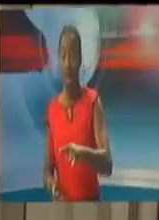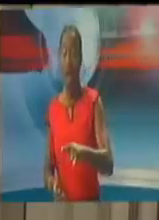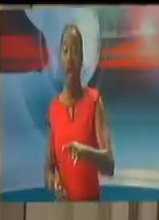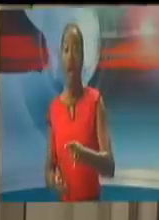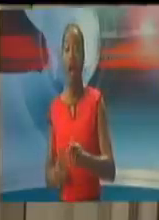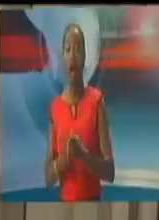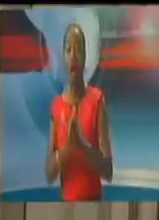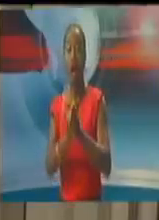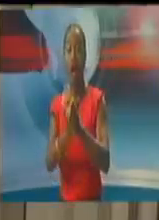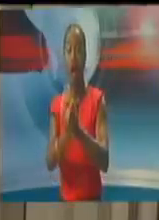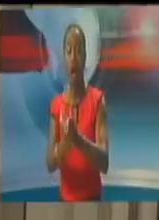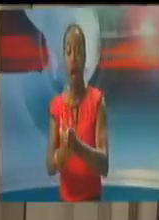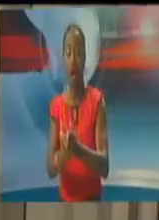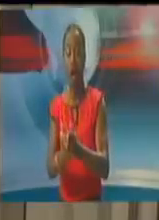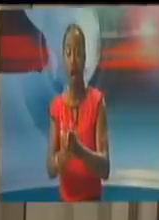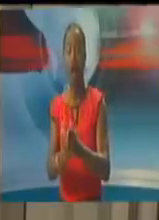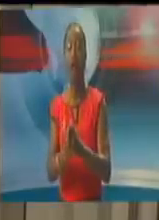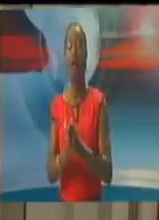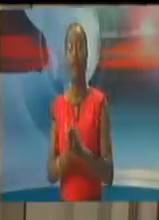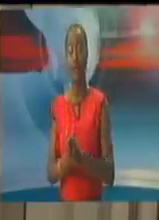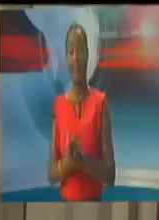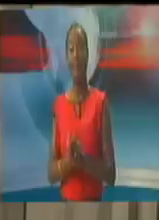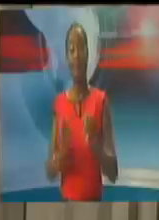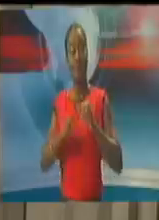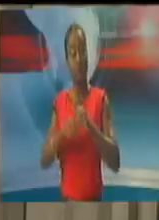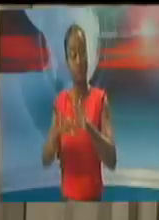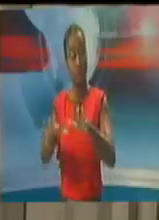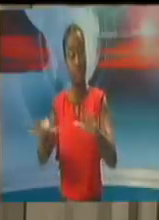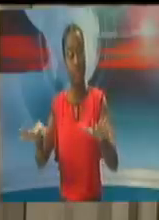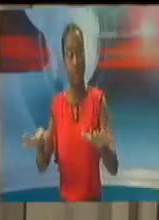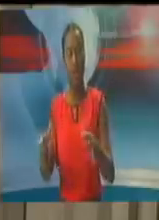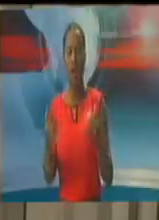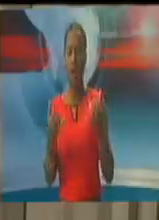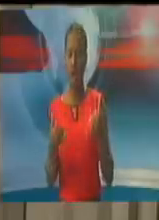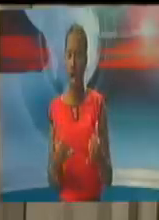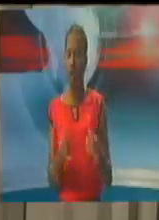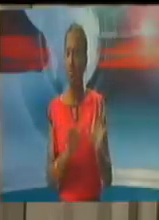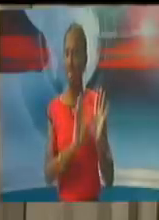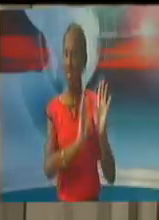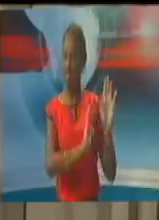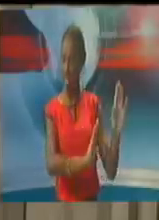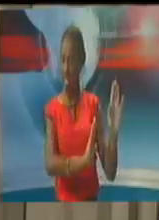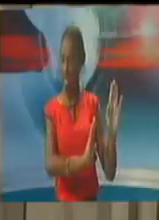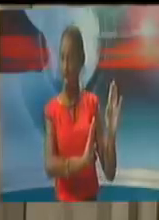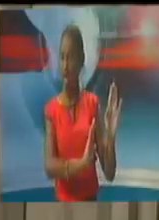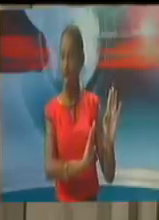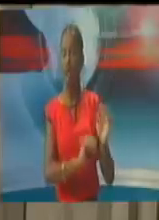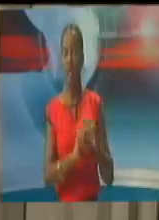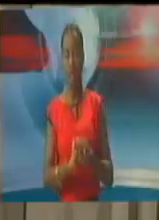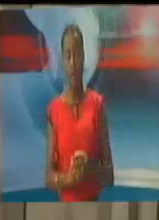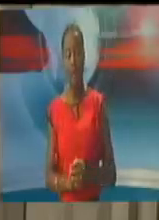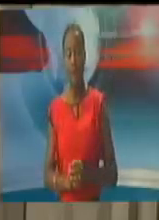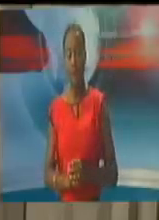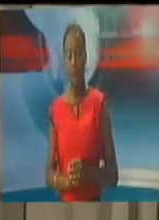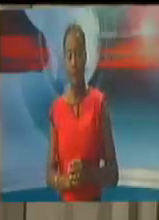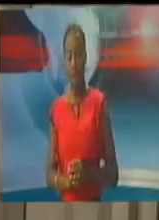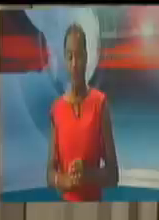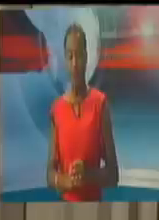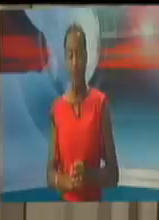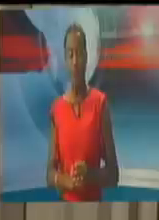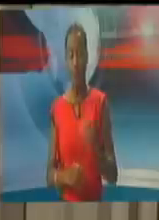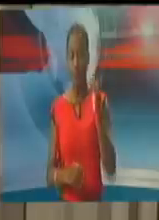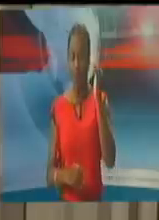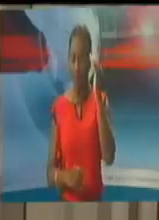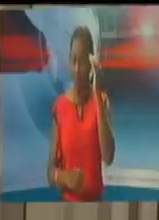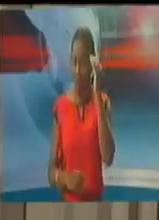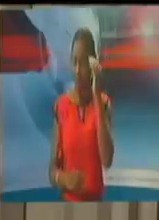them is in their own room, being fed properly and having entertainment. We understand, because even people here who have stay-at-home measures, the difficulty you